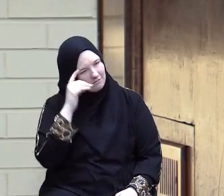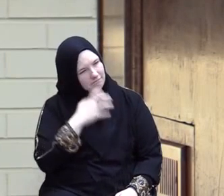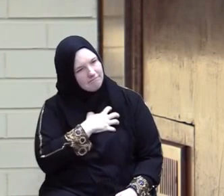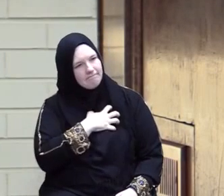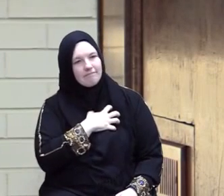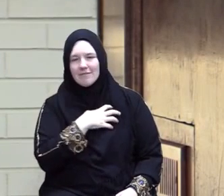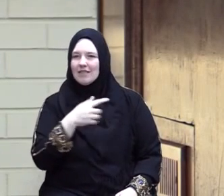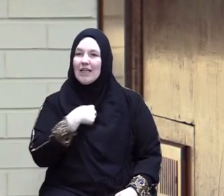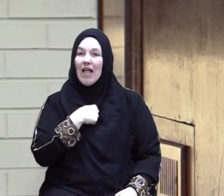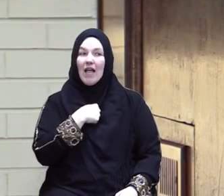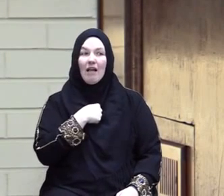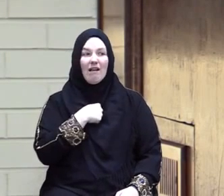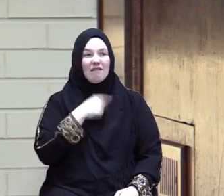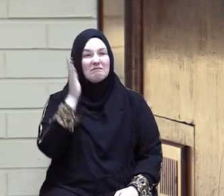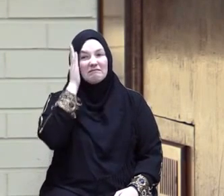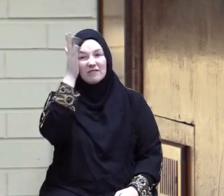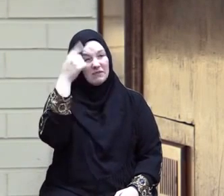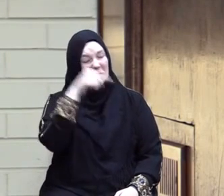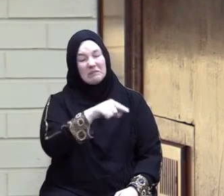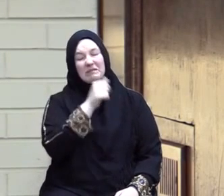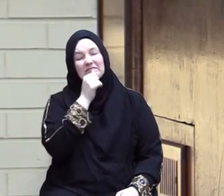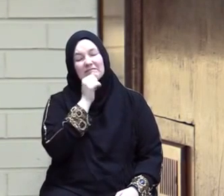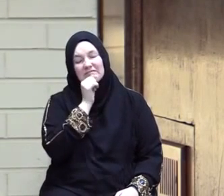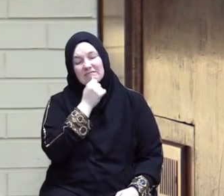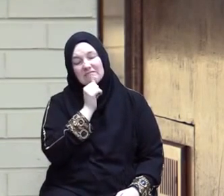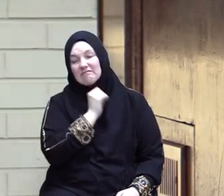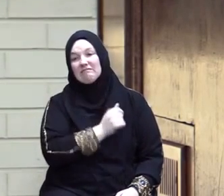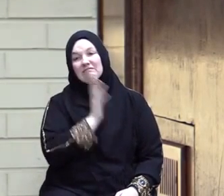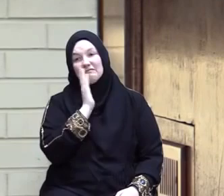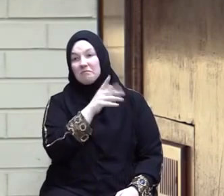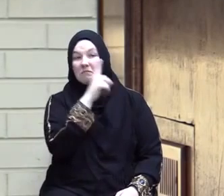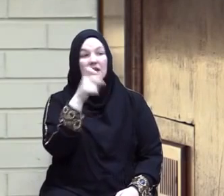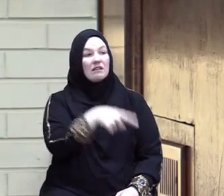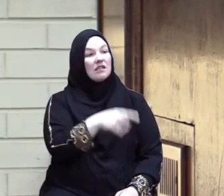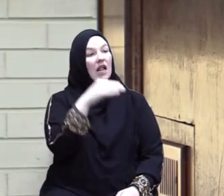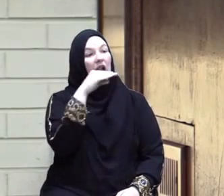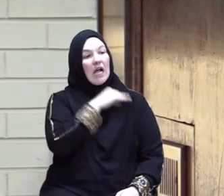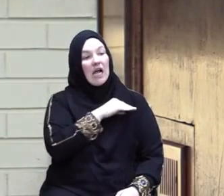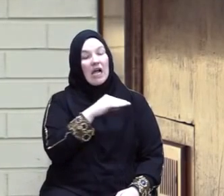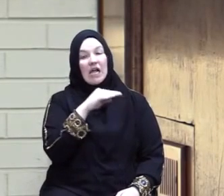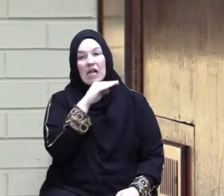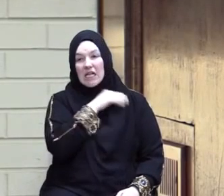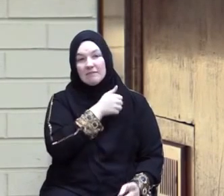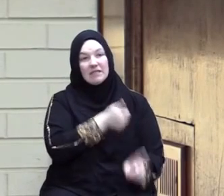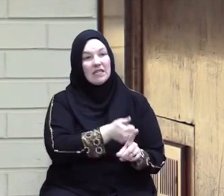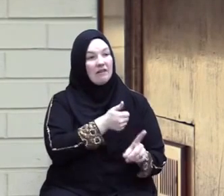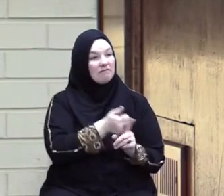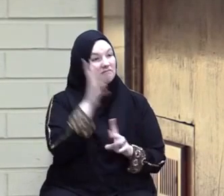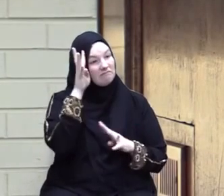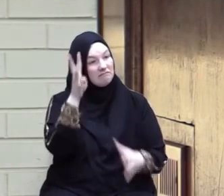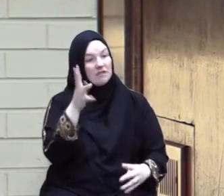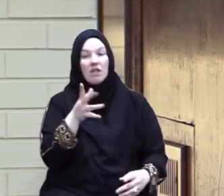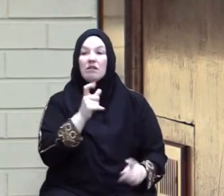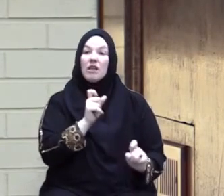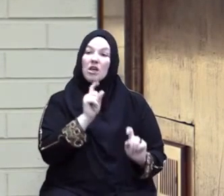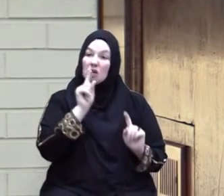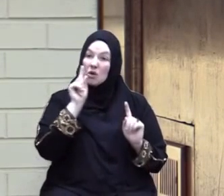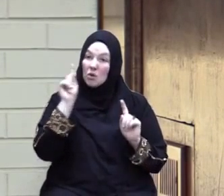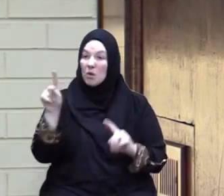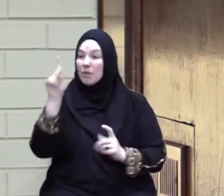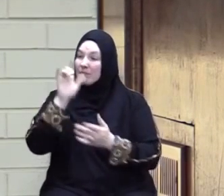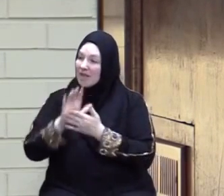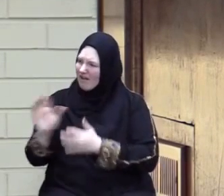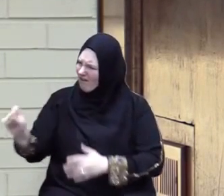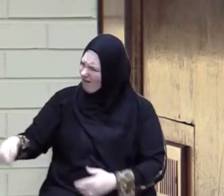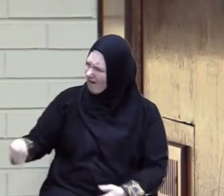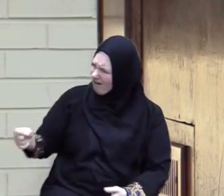have severe torment because of the lies they used to make. So they go to the believers and